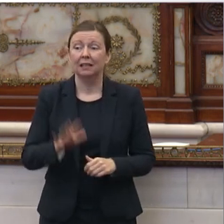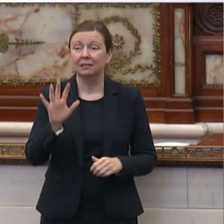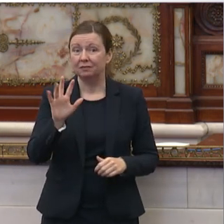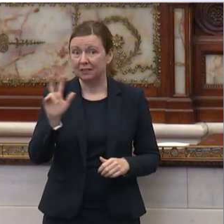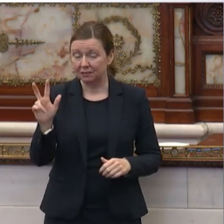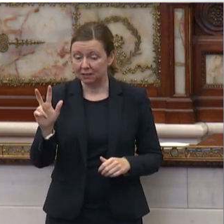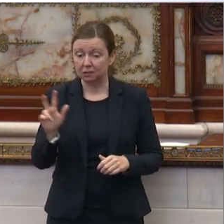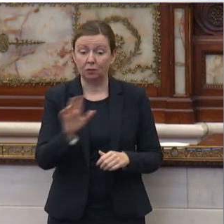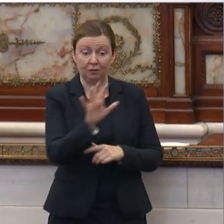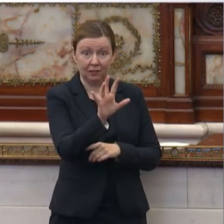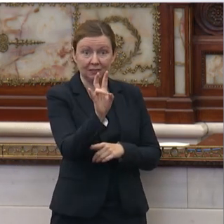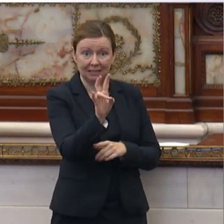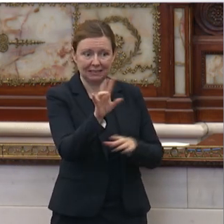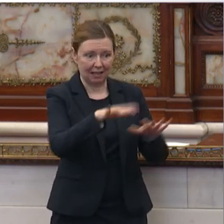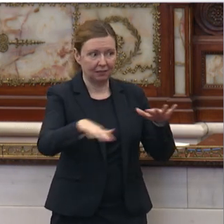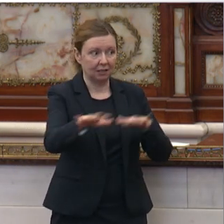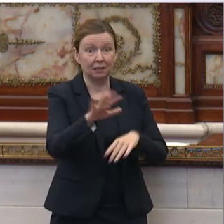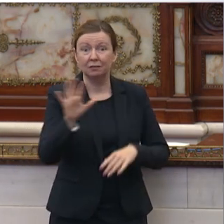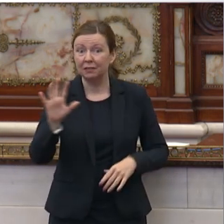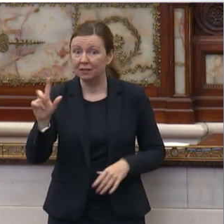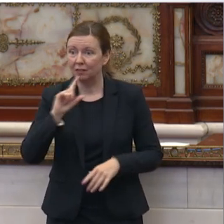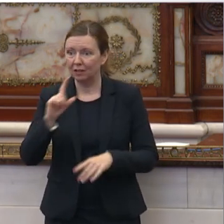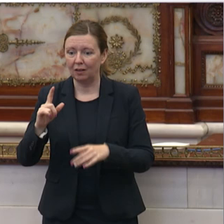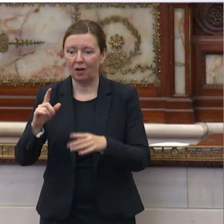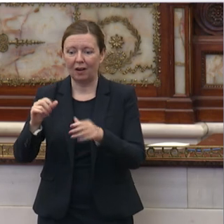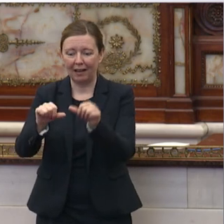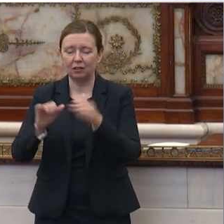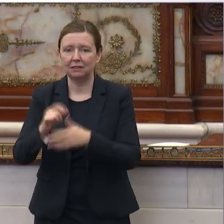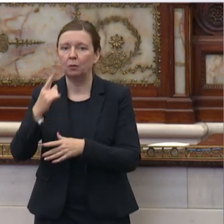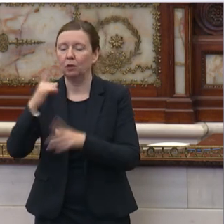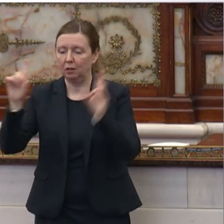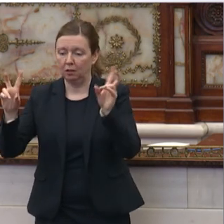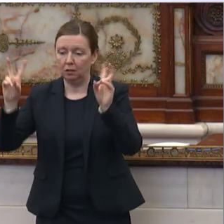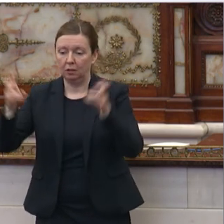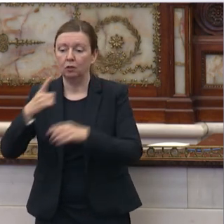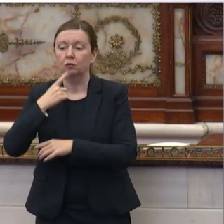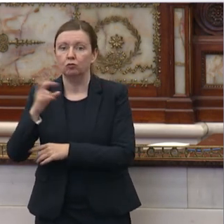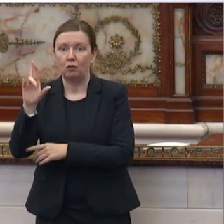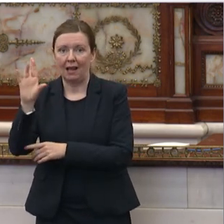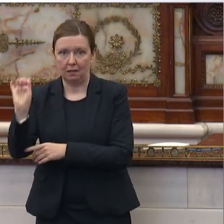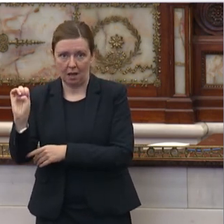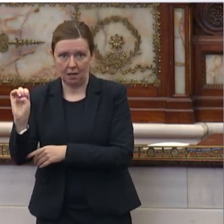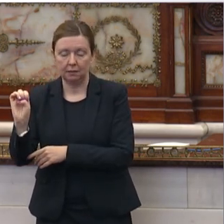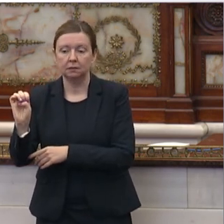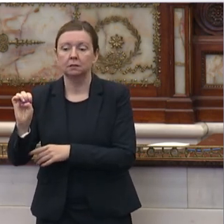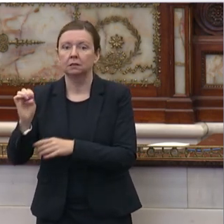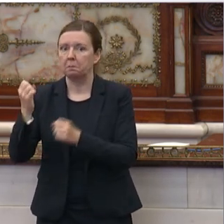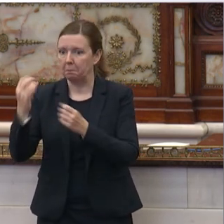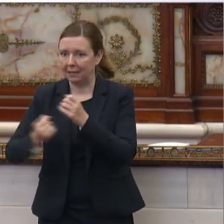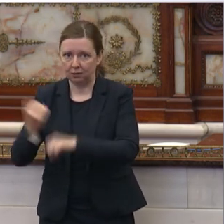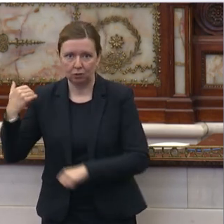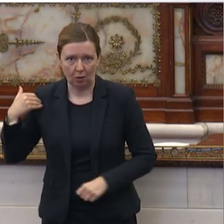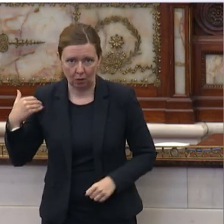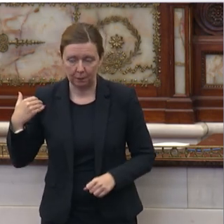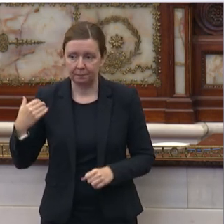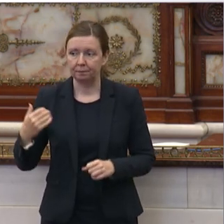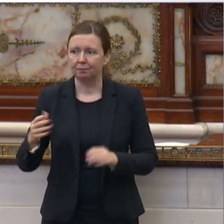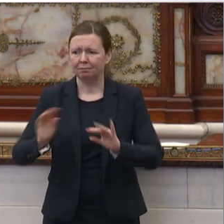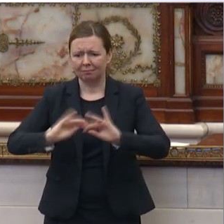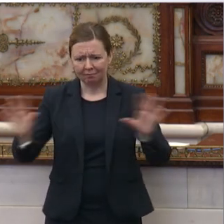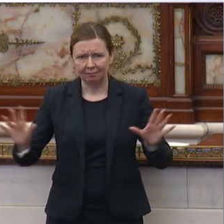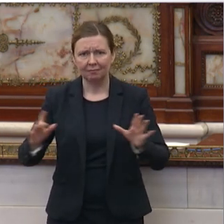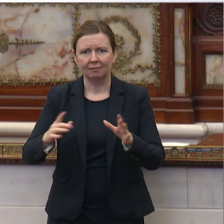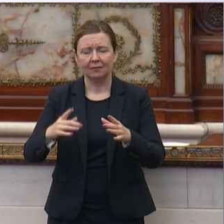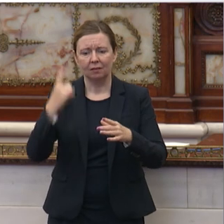of the 57 are in areas that were redlined decades ago. There couldn't be a clearer argument for an intensive